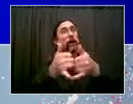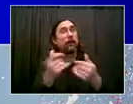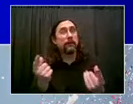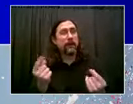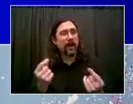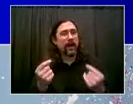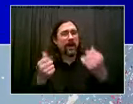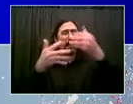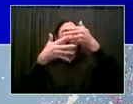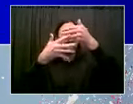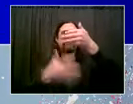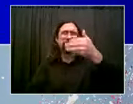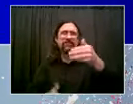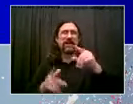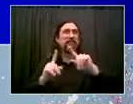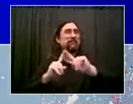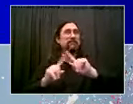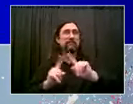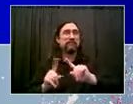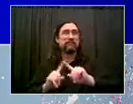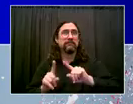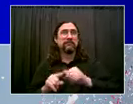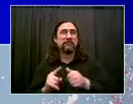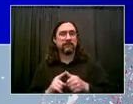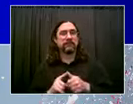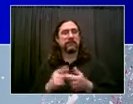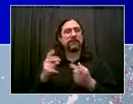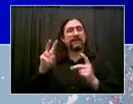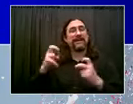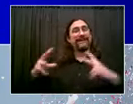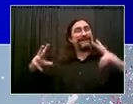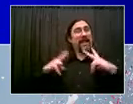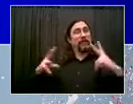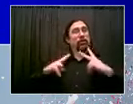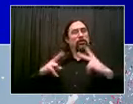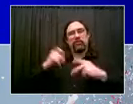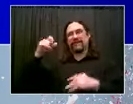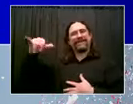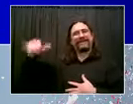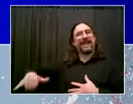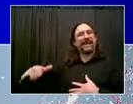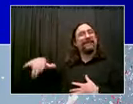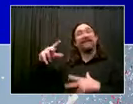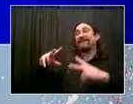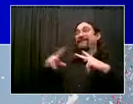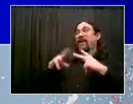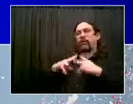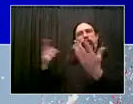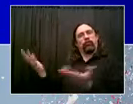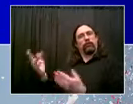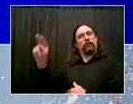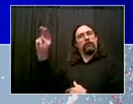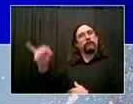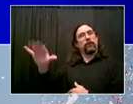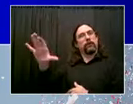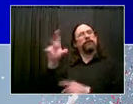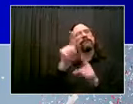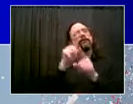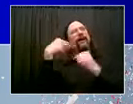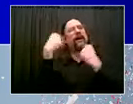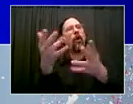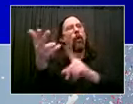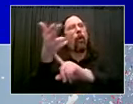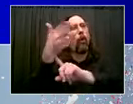little too much. Might be nice to go to a hotel, one of our great hotels here in the city, and enjoy some other